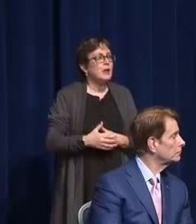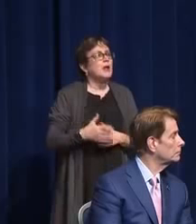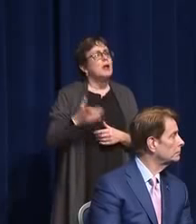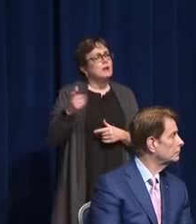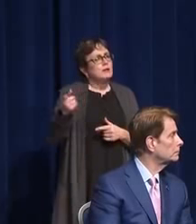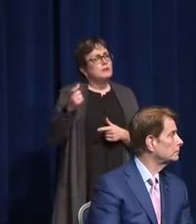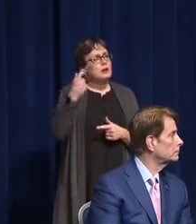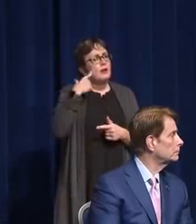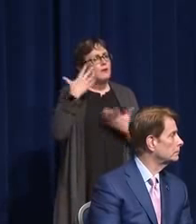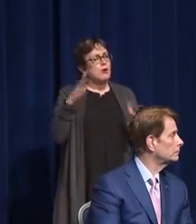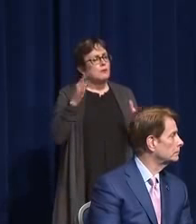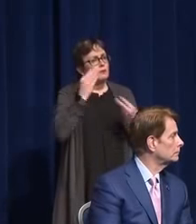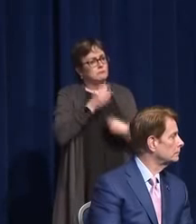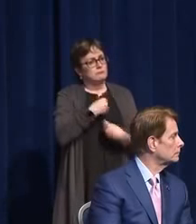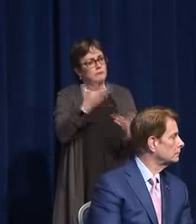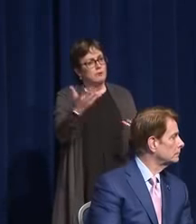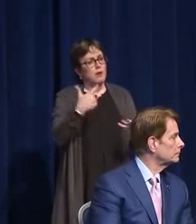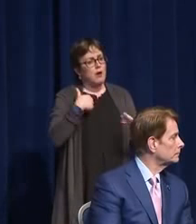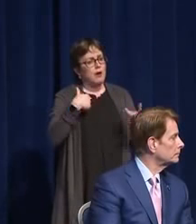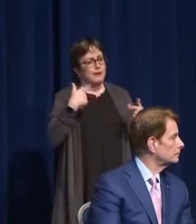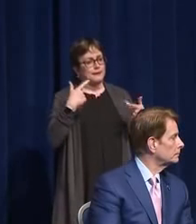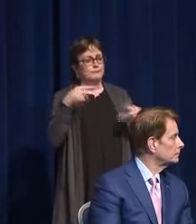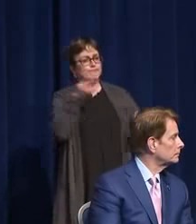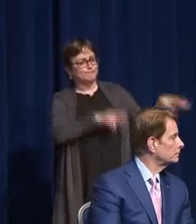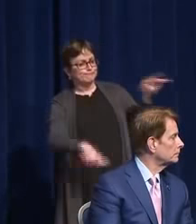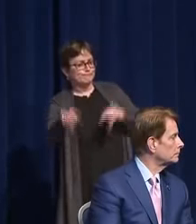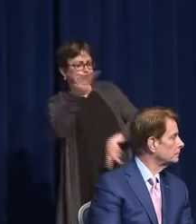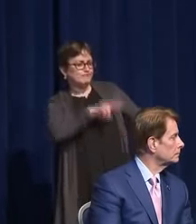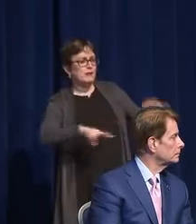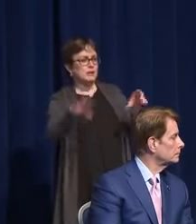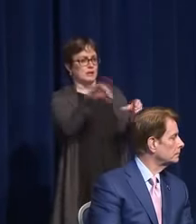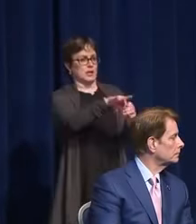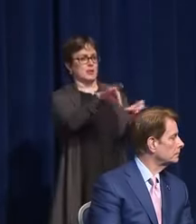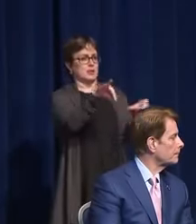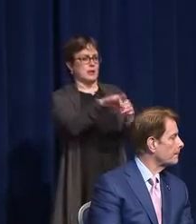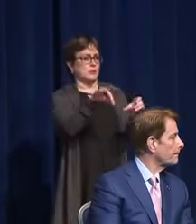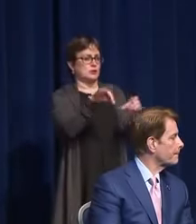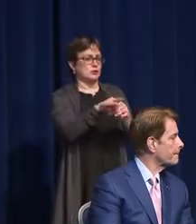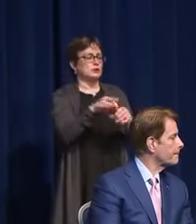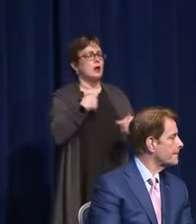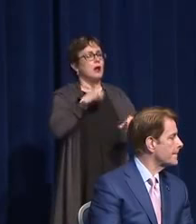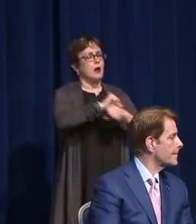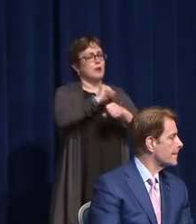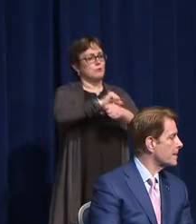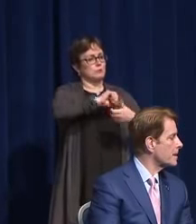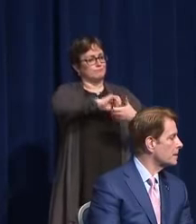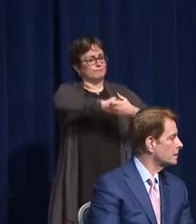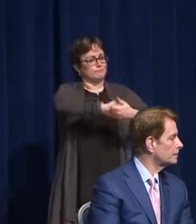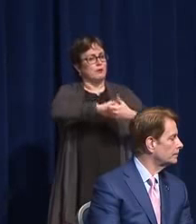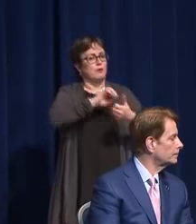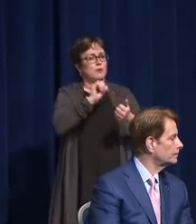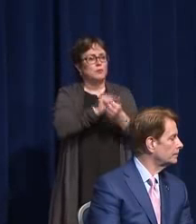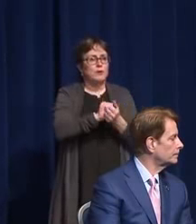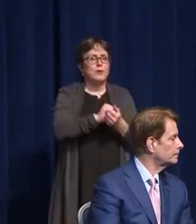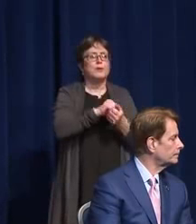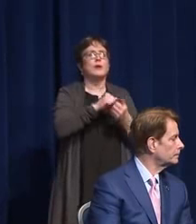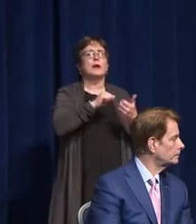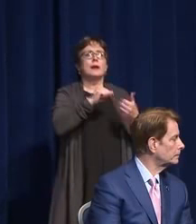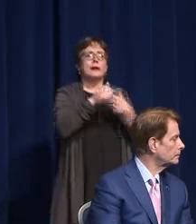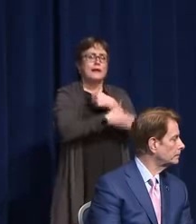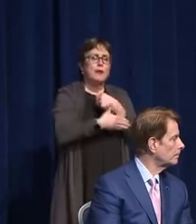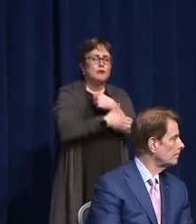Division of Elections, which works closely with county and local election officials, our colleagues in state